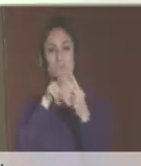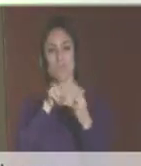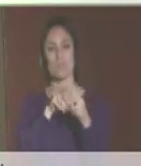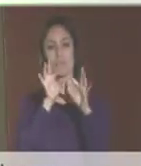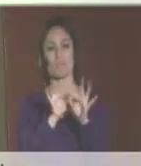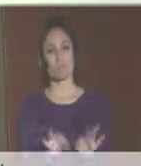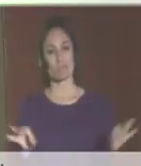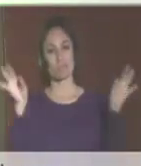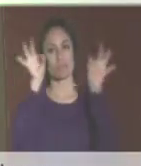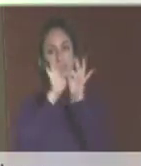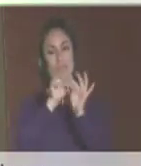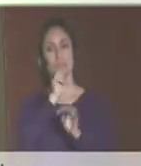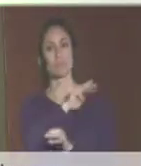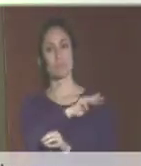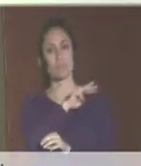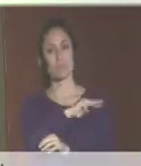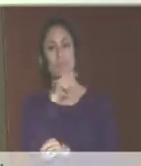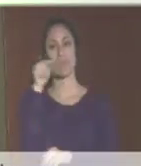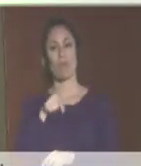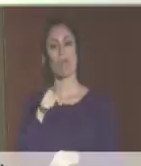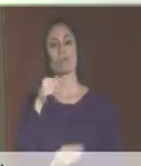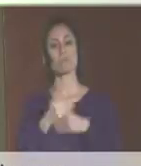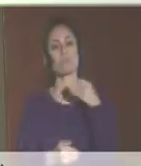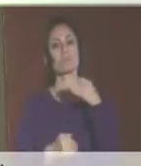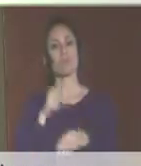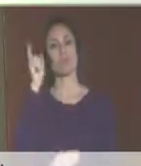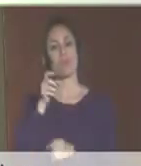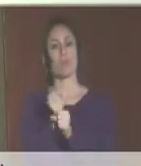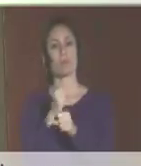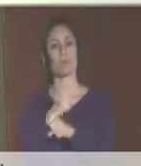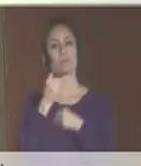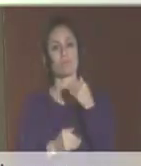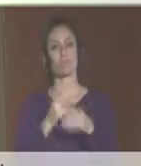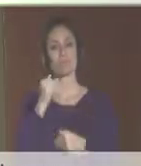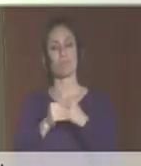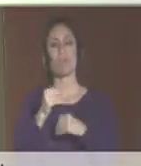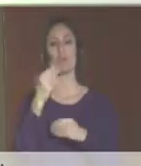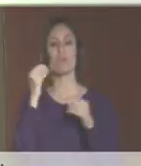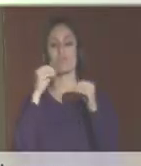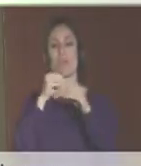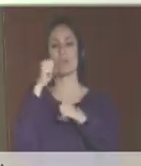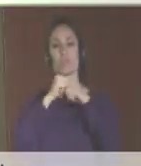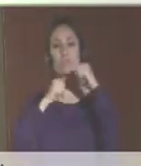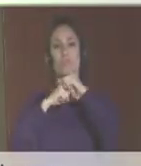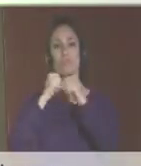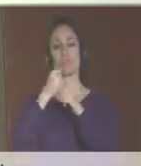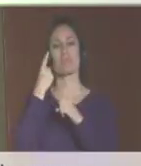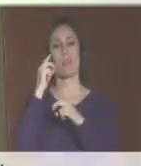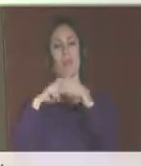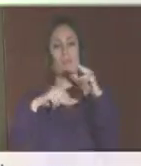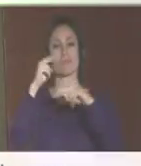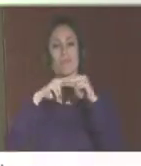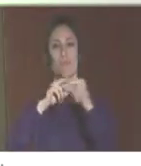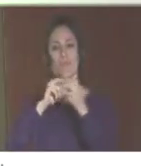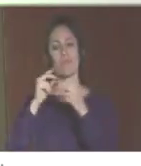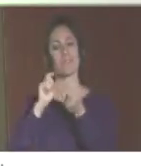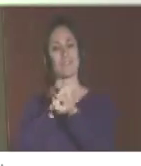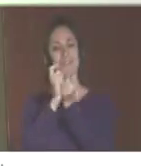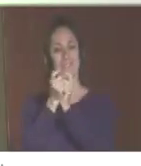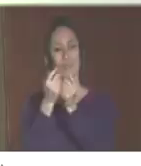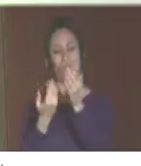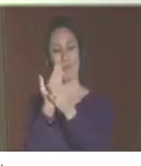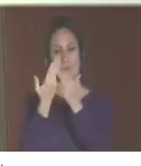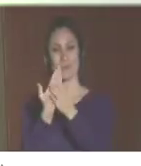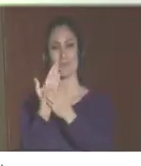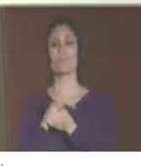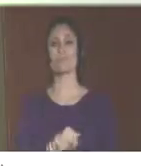panel is summarized in just acknowledging the importance of the local government in the process of building resilience in the